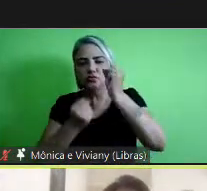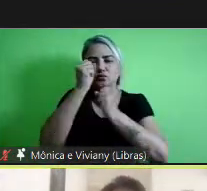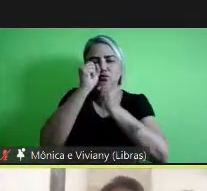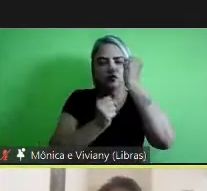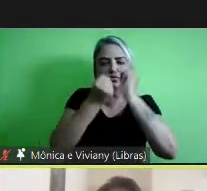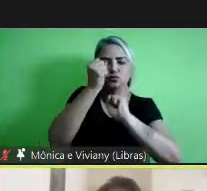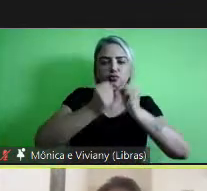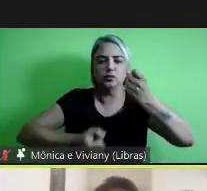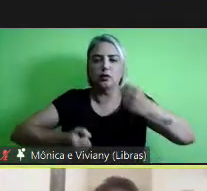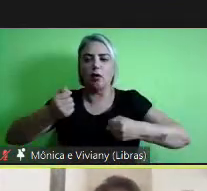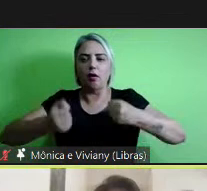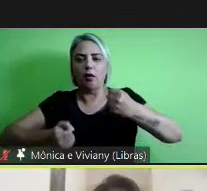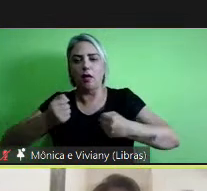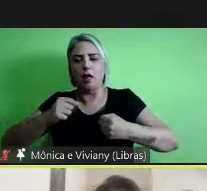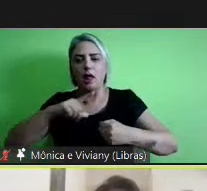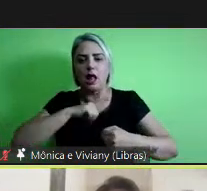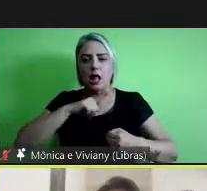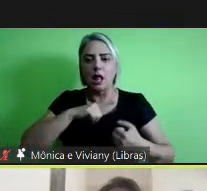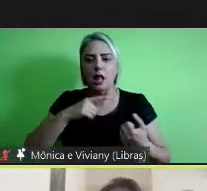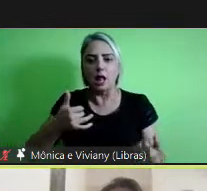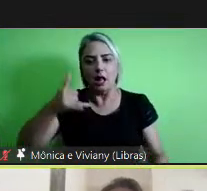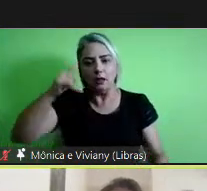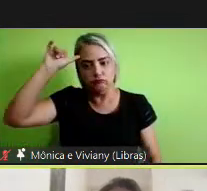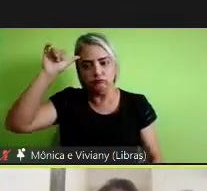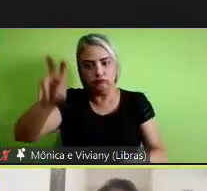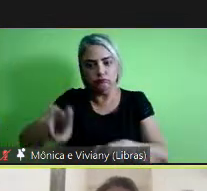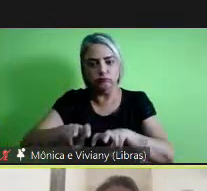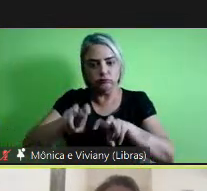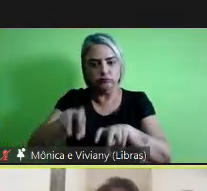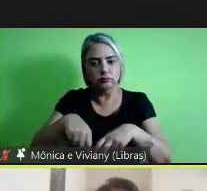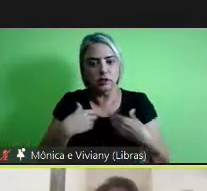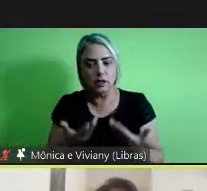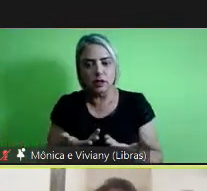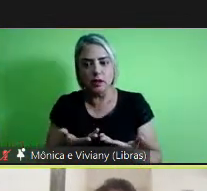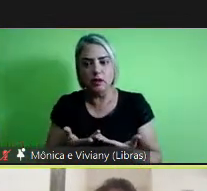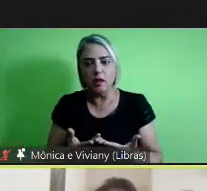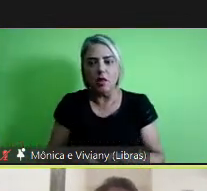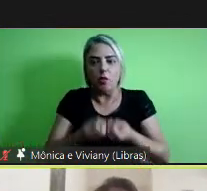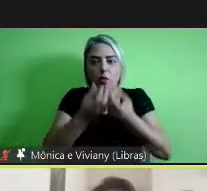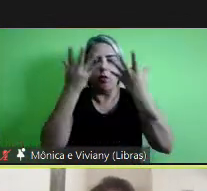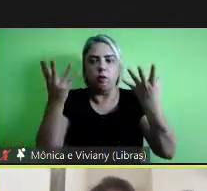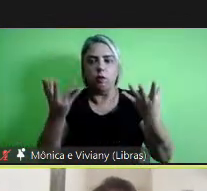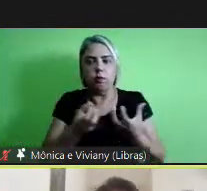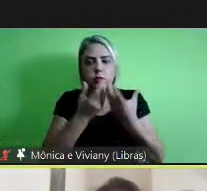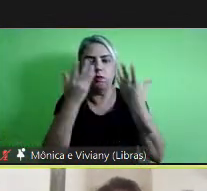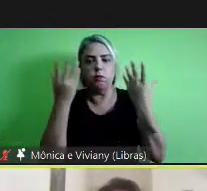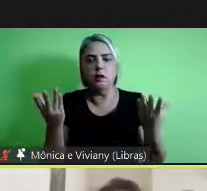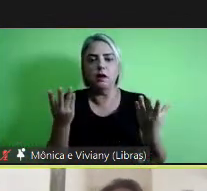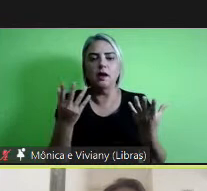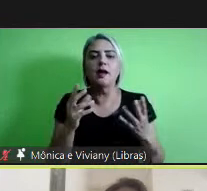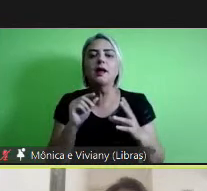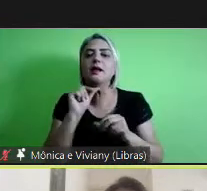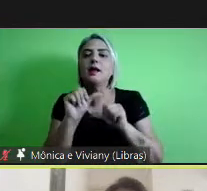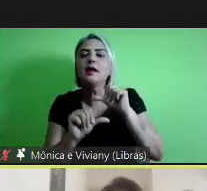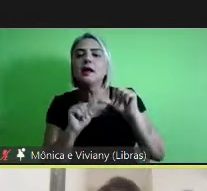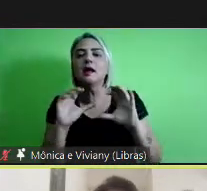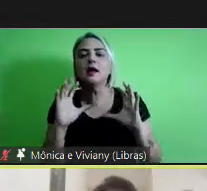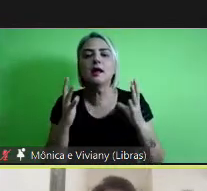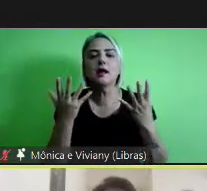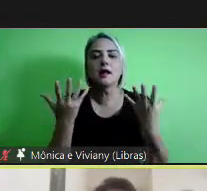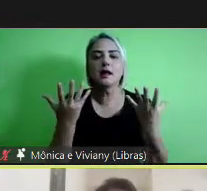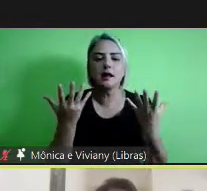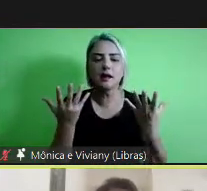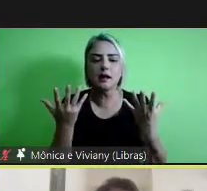rainforest burning, chimneys, cattle raising ranches, and these